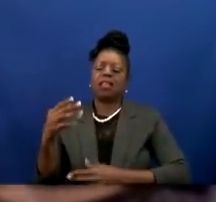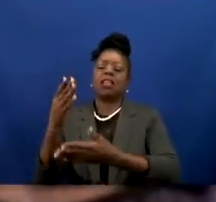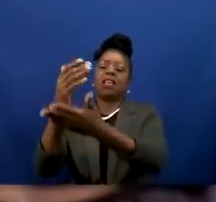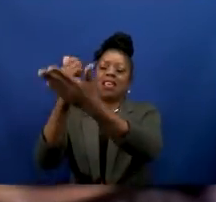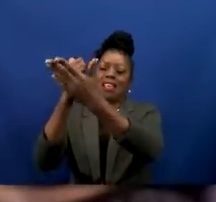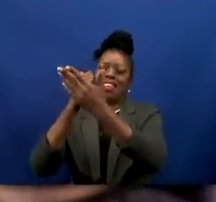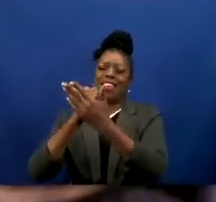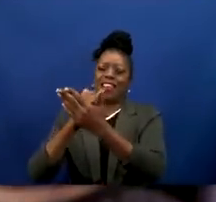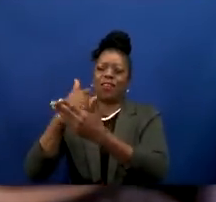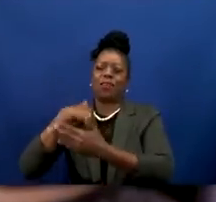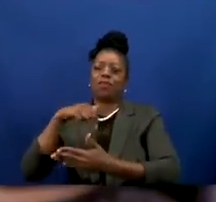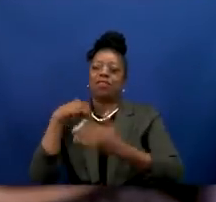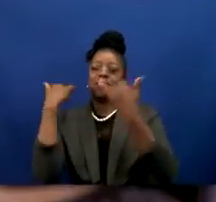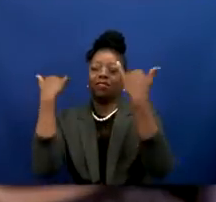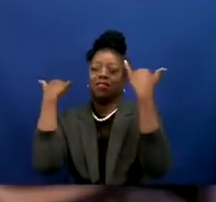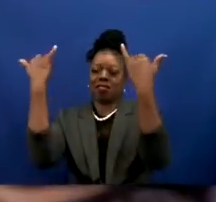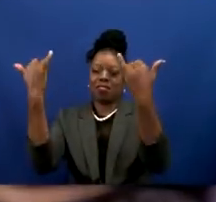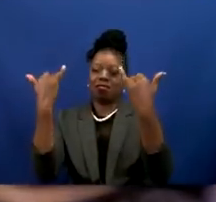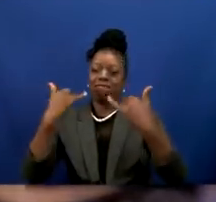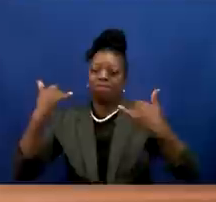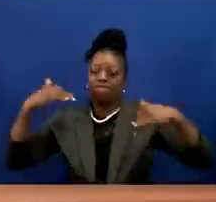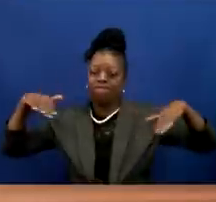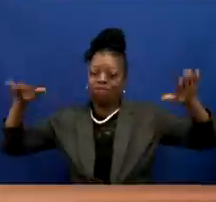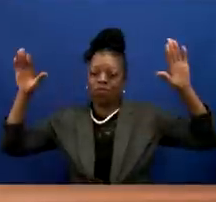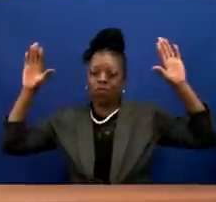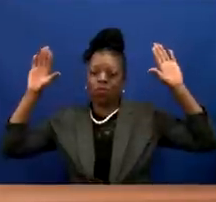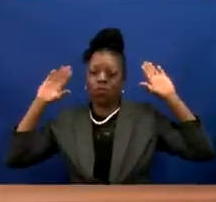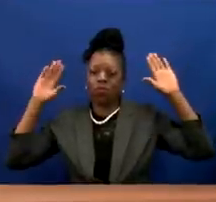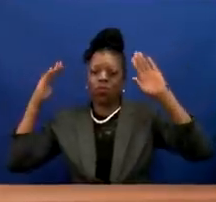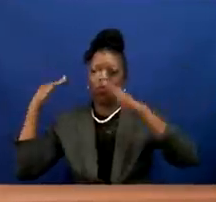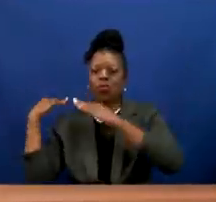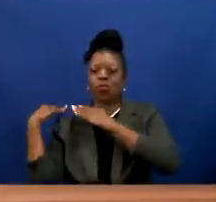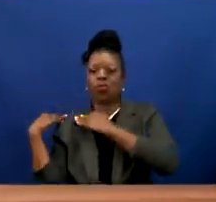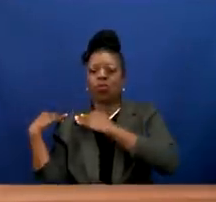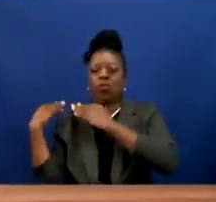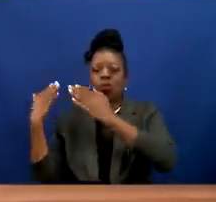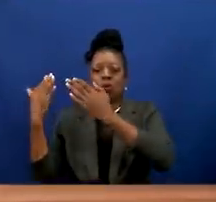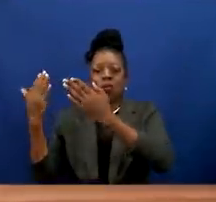So we lay our requests at your feet. We lay our burdens on the altar.